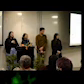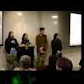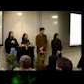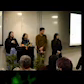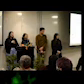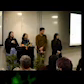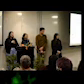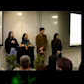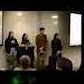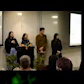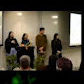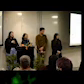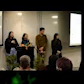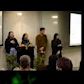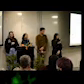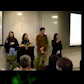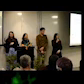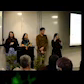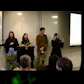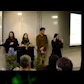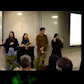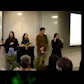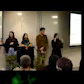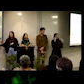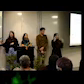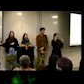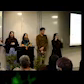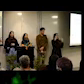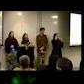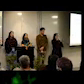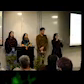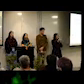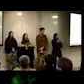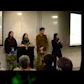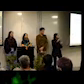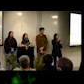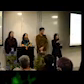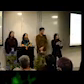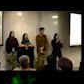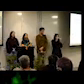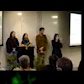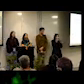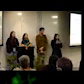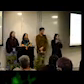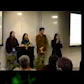saying that hearing loss and vision impairment was a warning sign, or